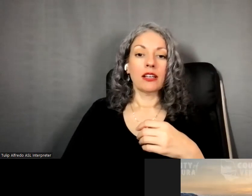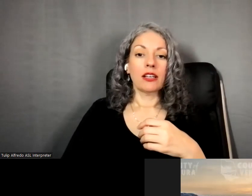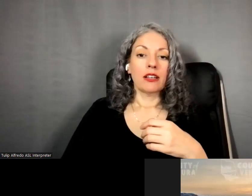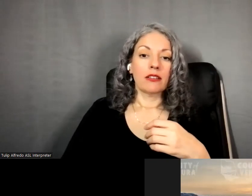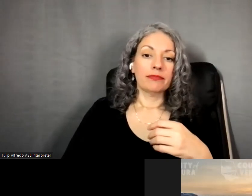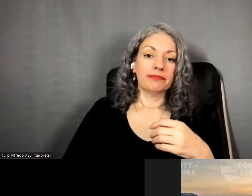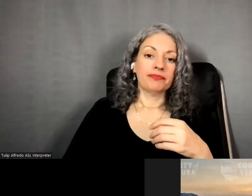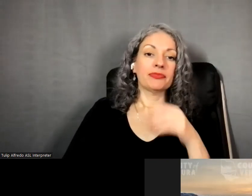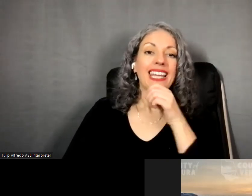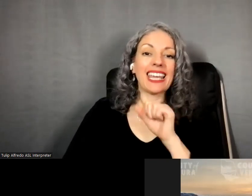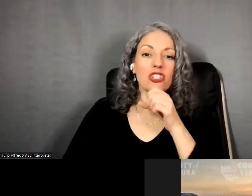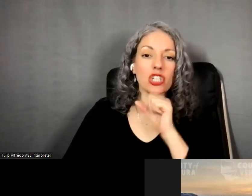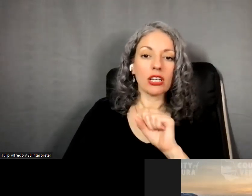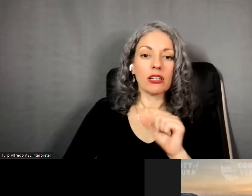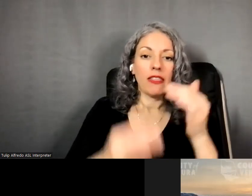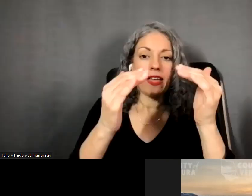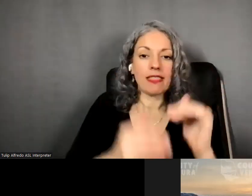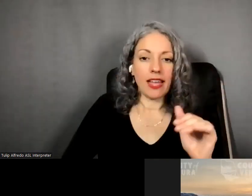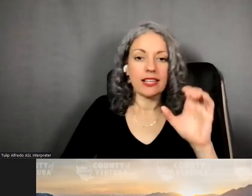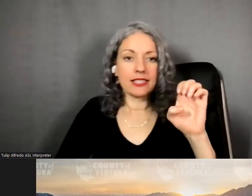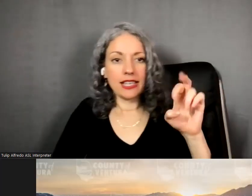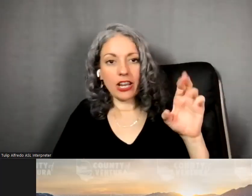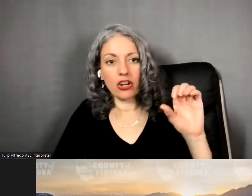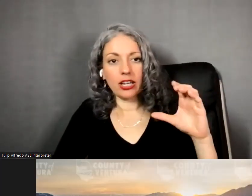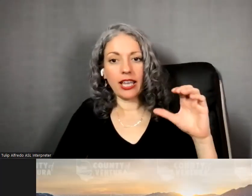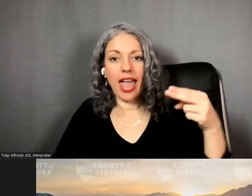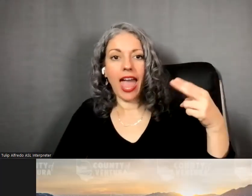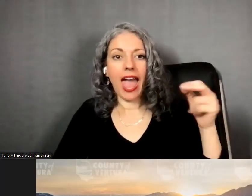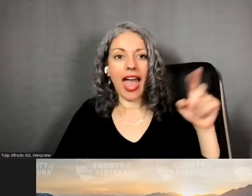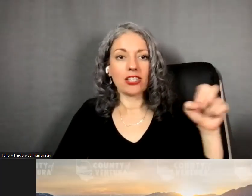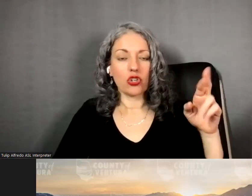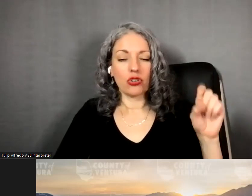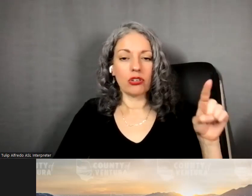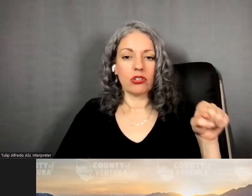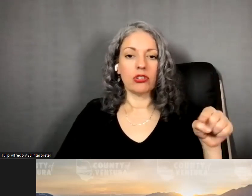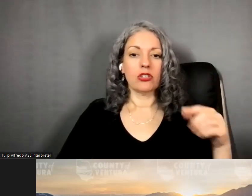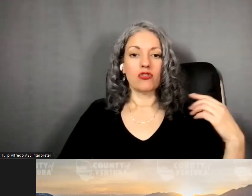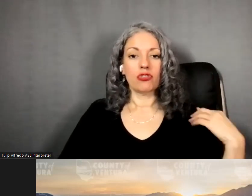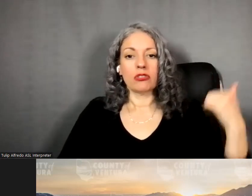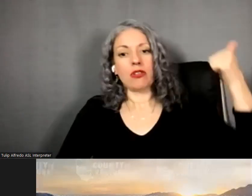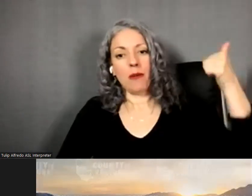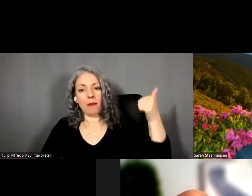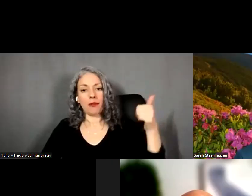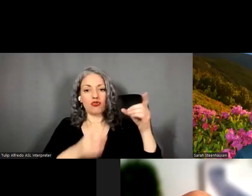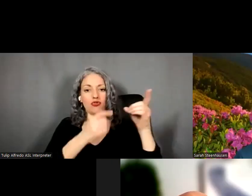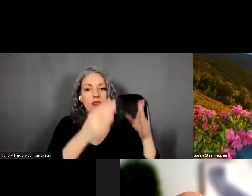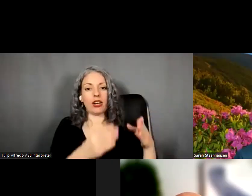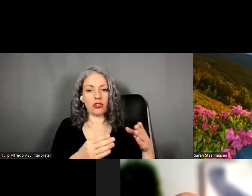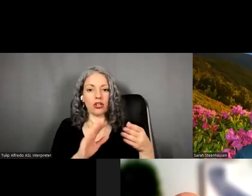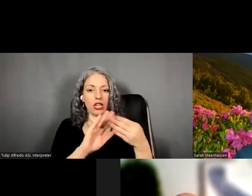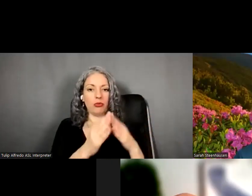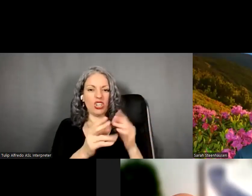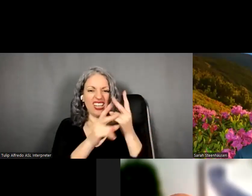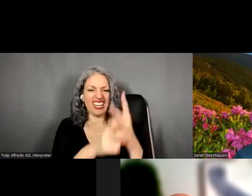hear from Eric Hazard, who is the Senior Director for the Community Care Hub at the Partners in Care Foundation.